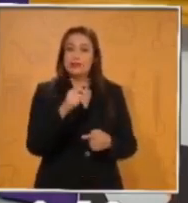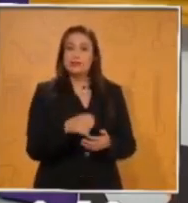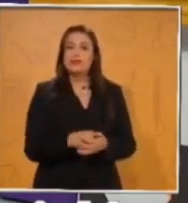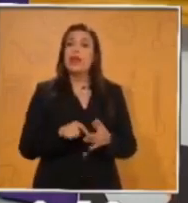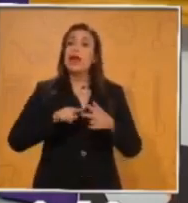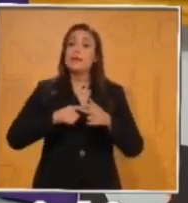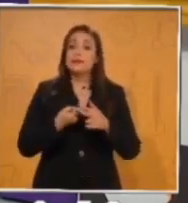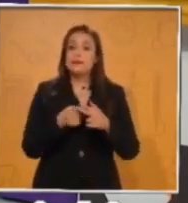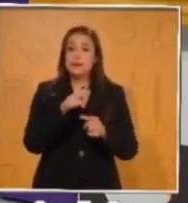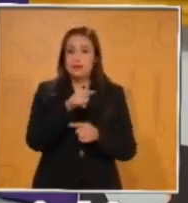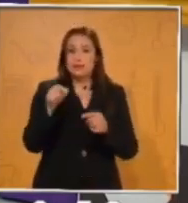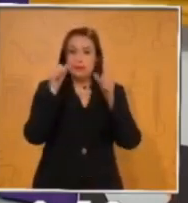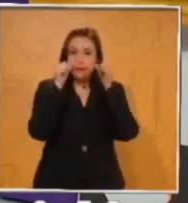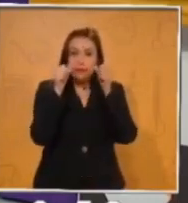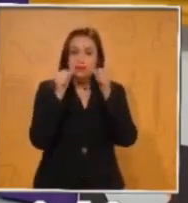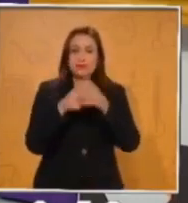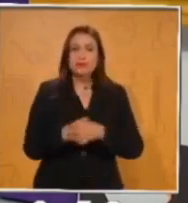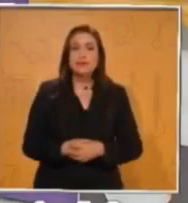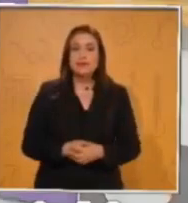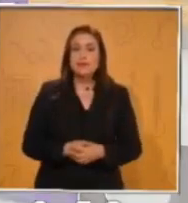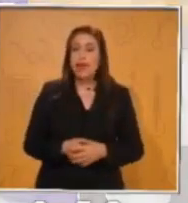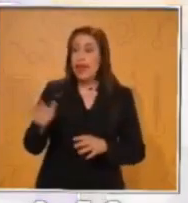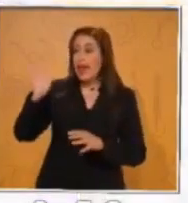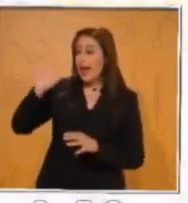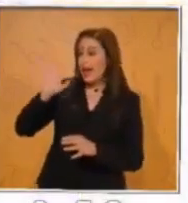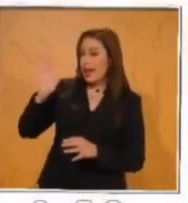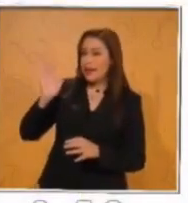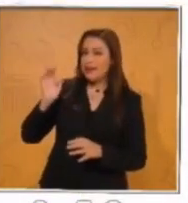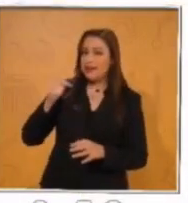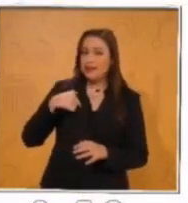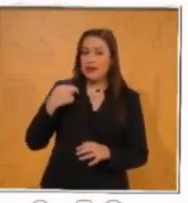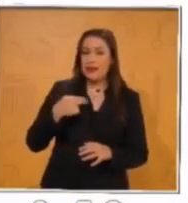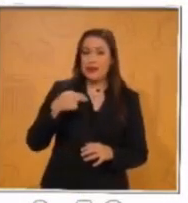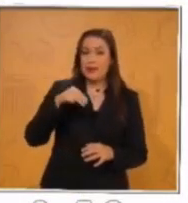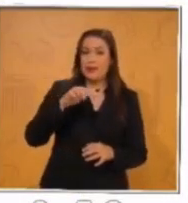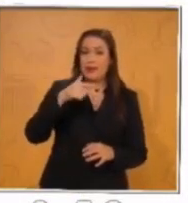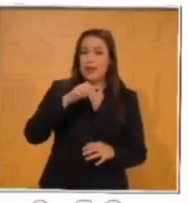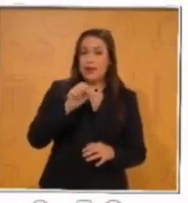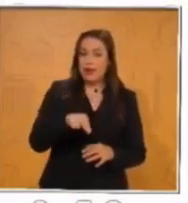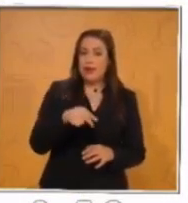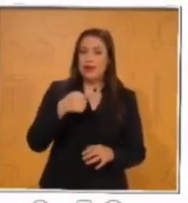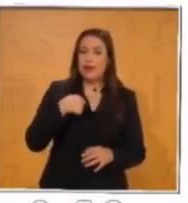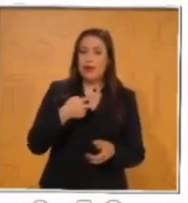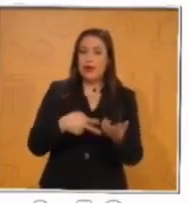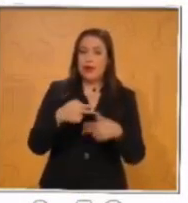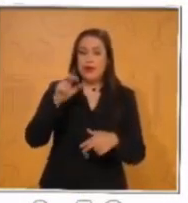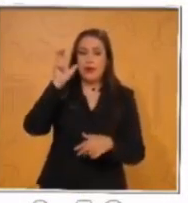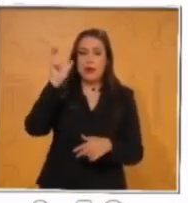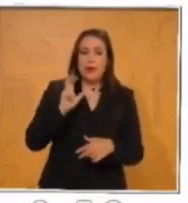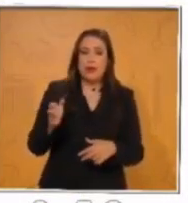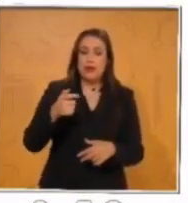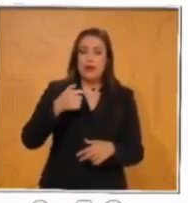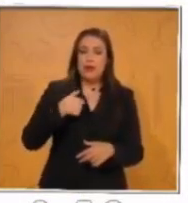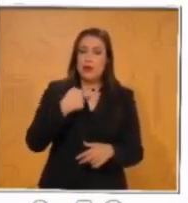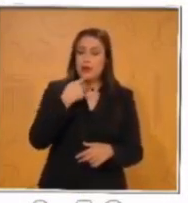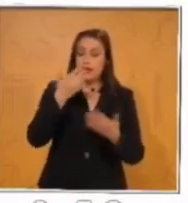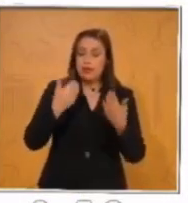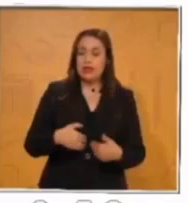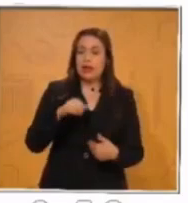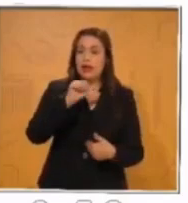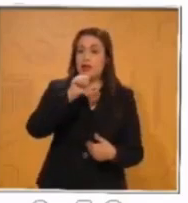Please pay attention. Hi, my name is Megan. I'm from Sabinas Hidalgo, and I will play Alice's role.